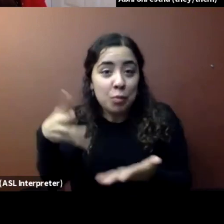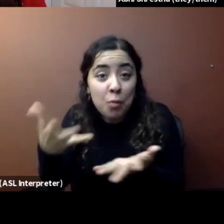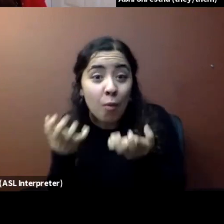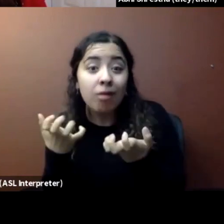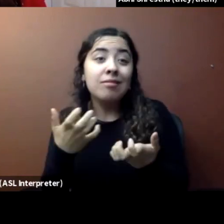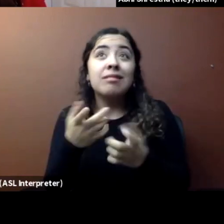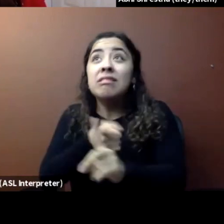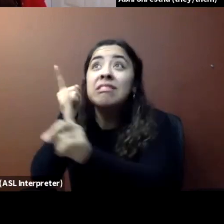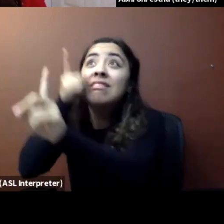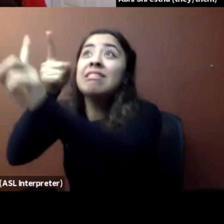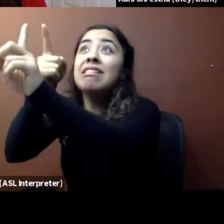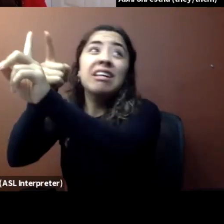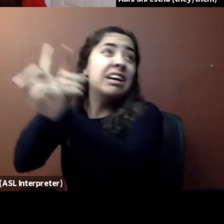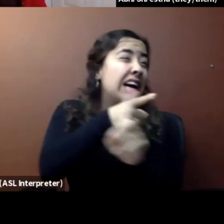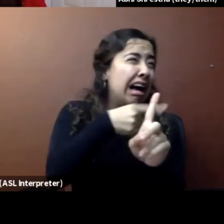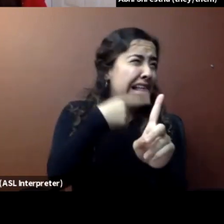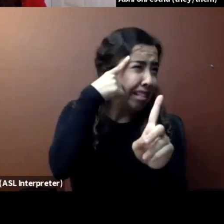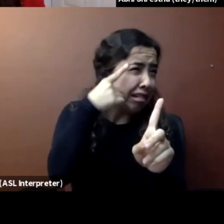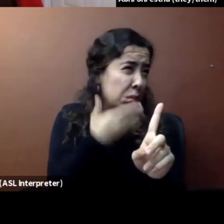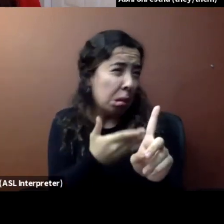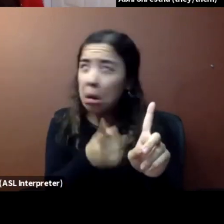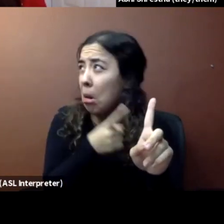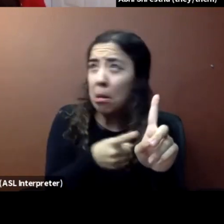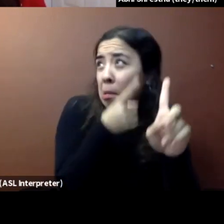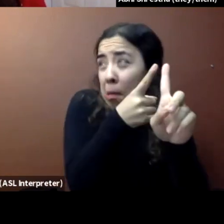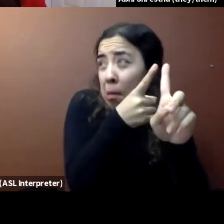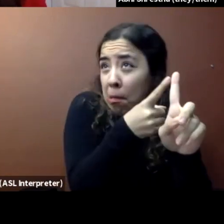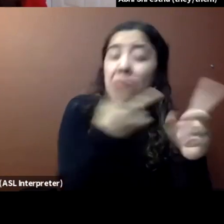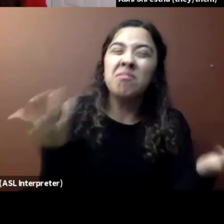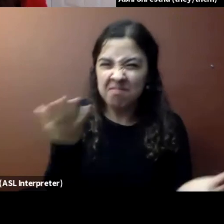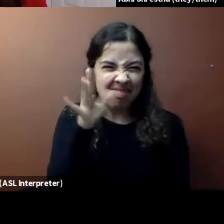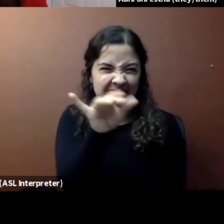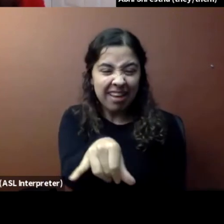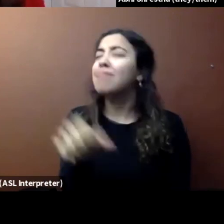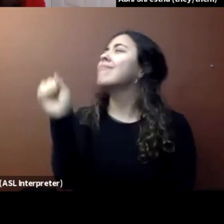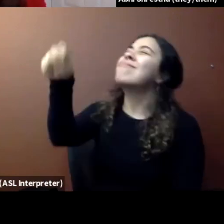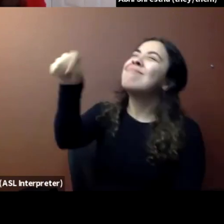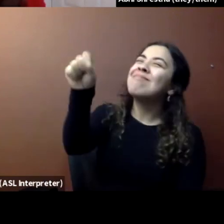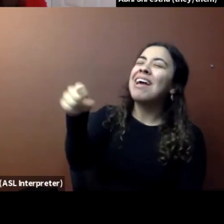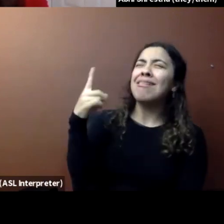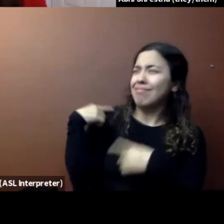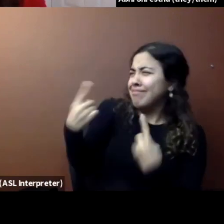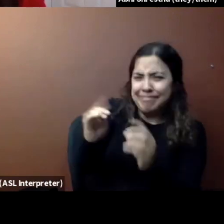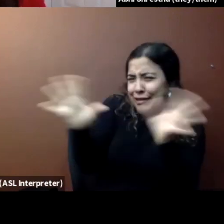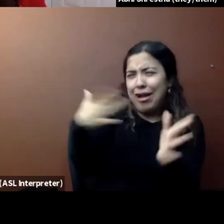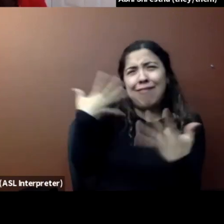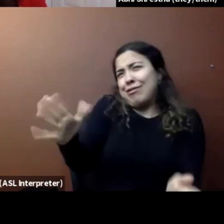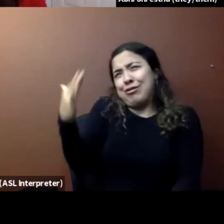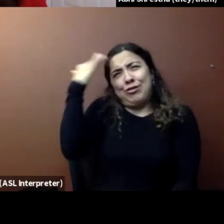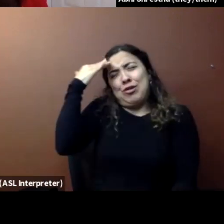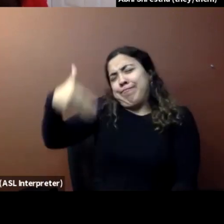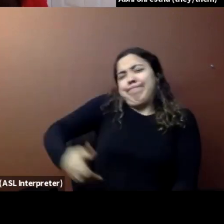we want, et cetera, et cetera. So yeah, it's always been so clear to me what I wanted. You know, I was like, I was meant to write, and that's